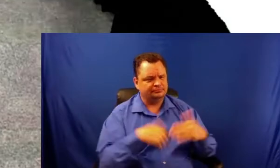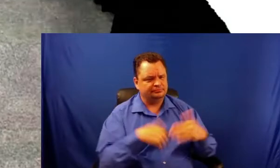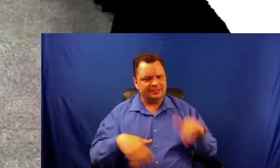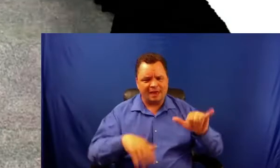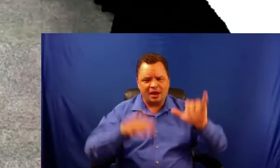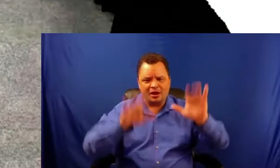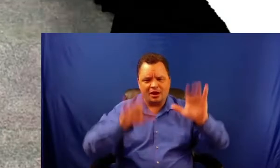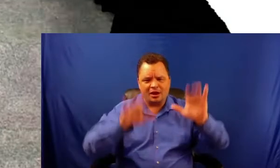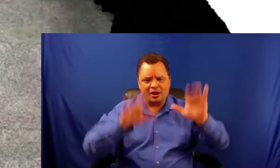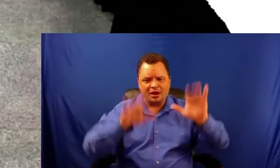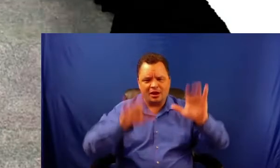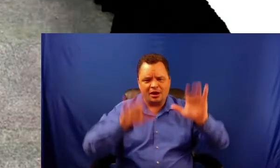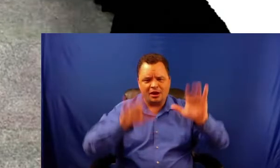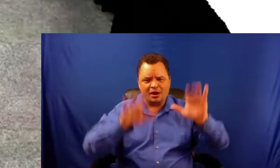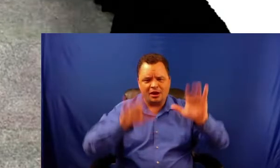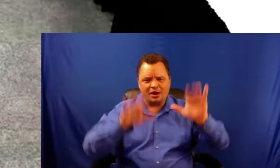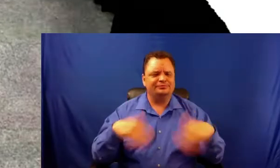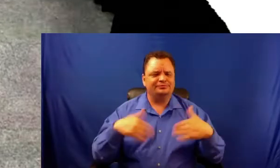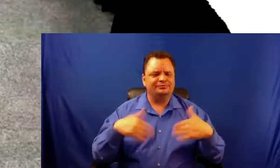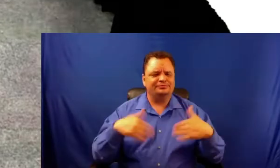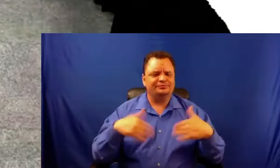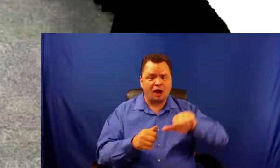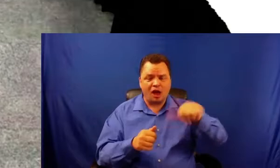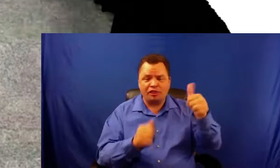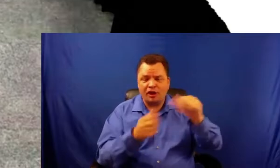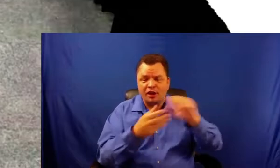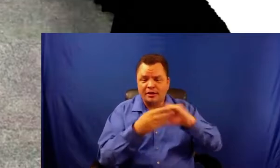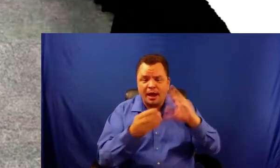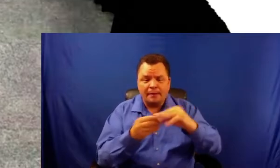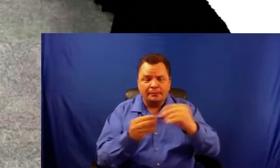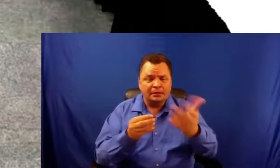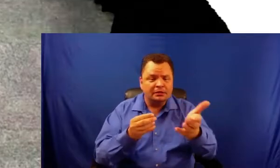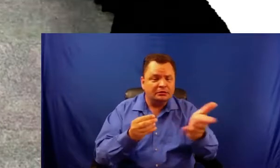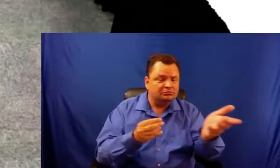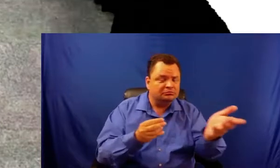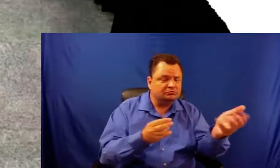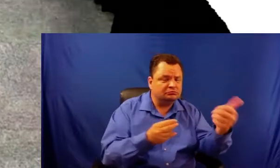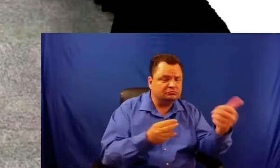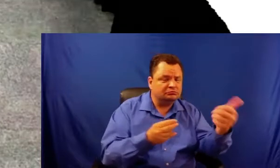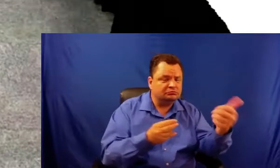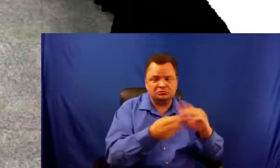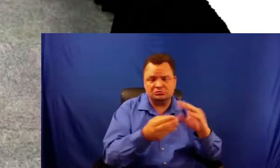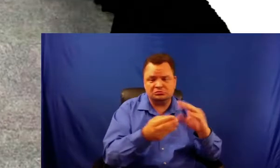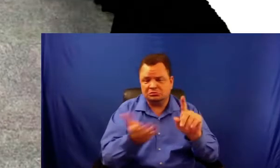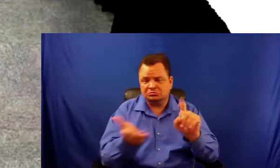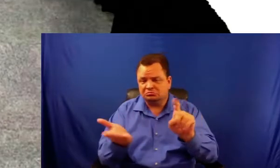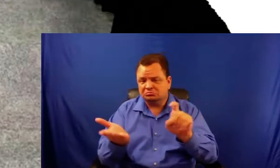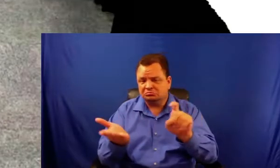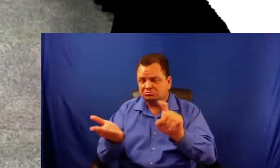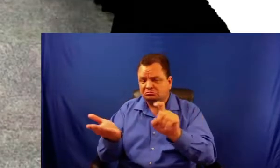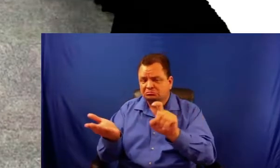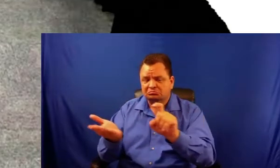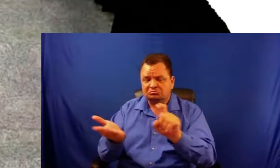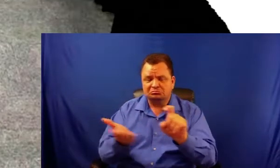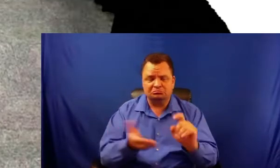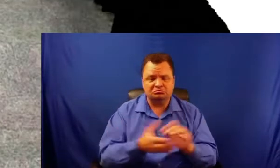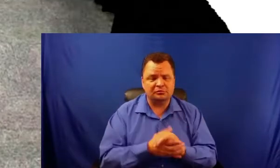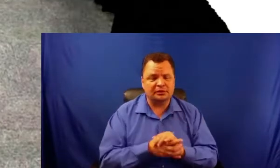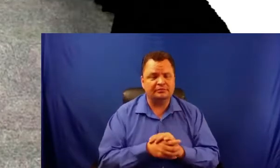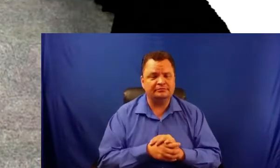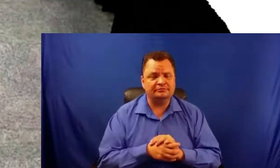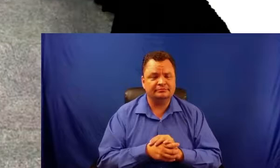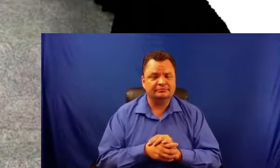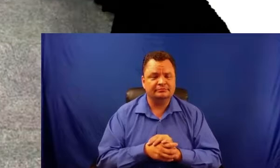resolution? If not, I'd entertain a motion. Oh, yes, Dave. Yeah, Dr. Please. Kurish, just because this is the first time I've seen